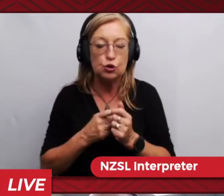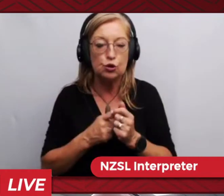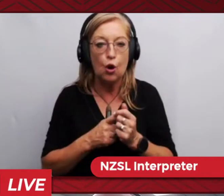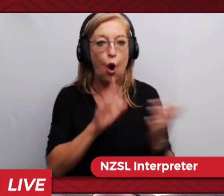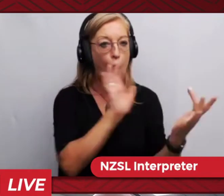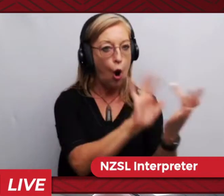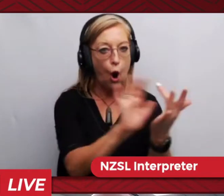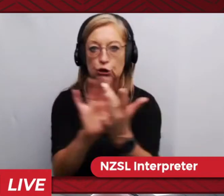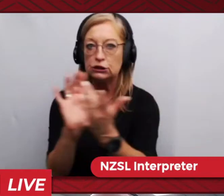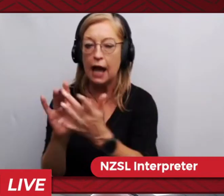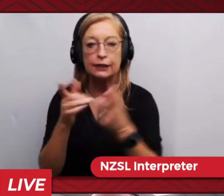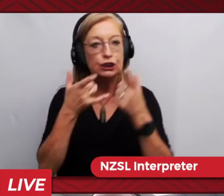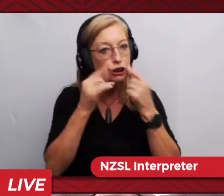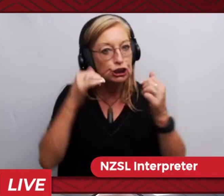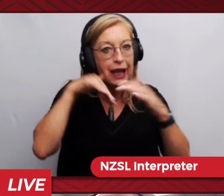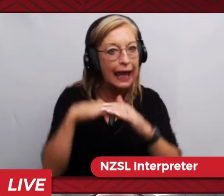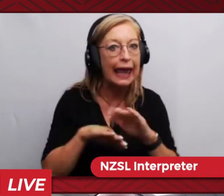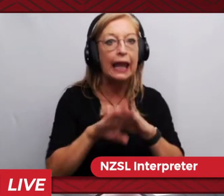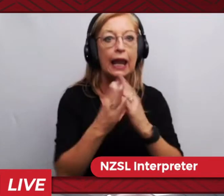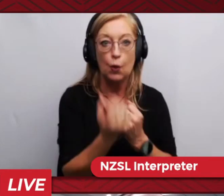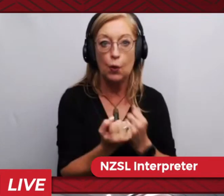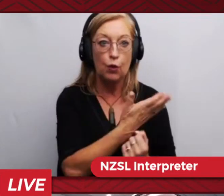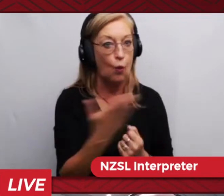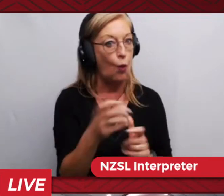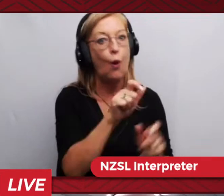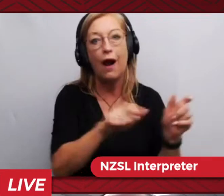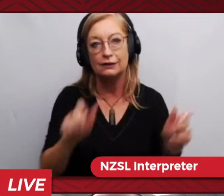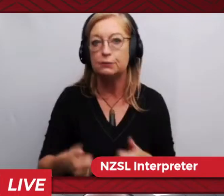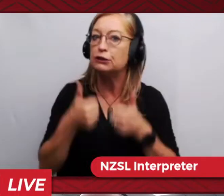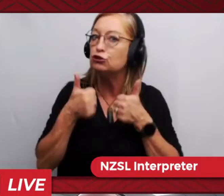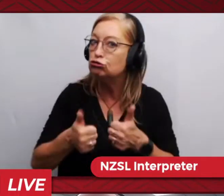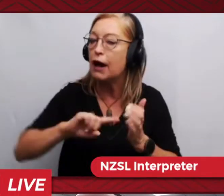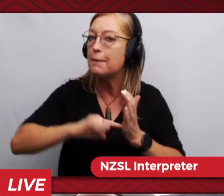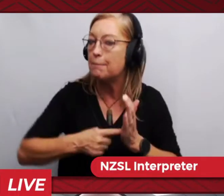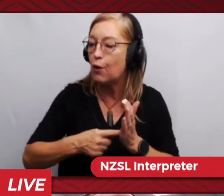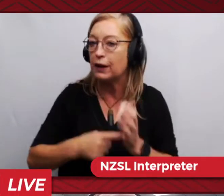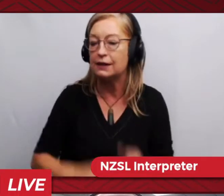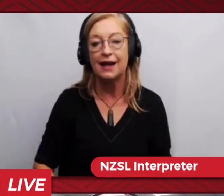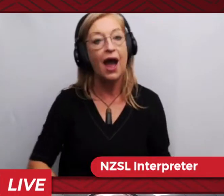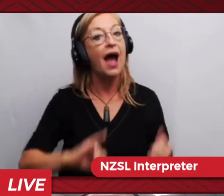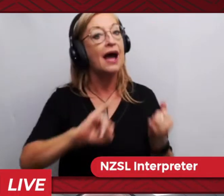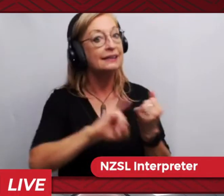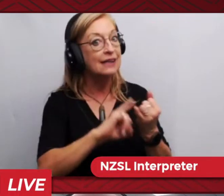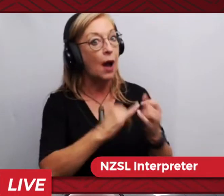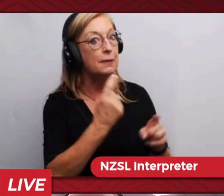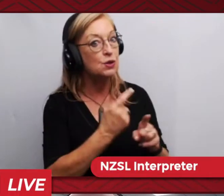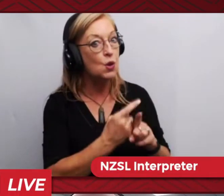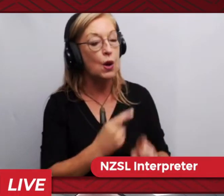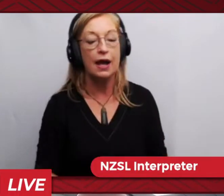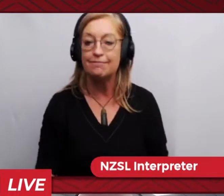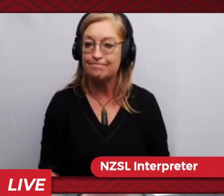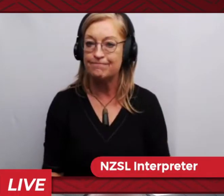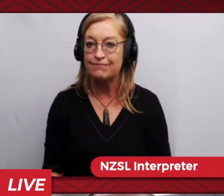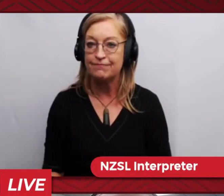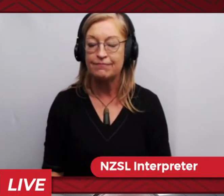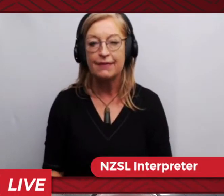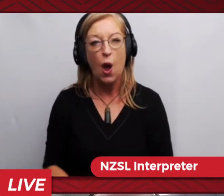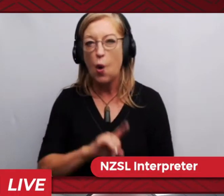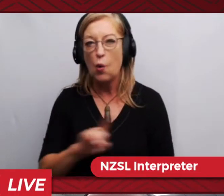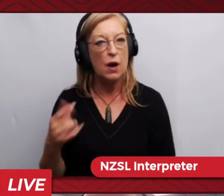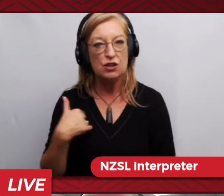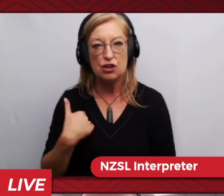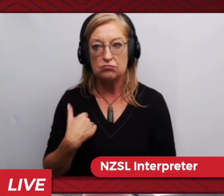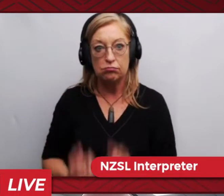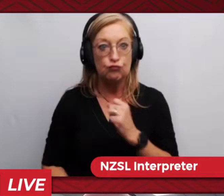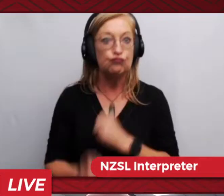check in with you. Great point. Simon speaking. Thank you. And I just would, reassure you that we won't just randomly call you.